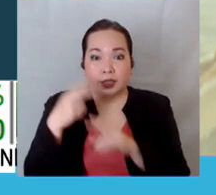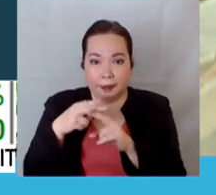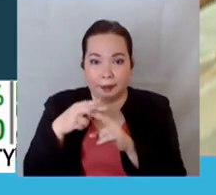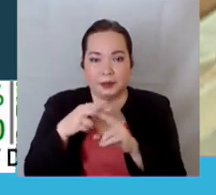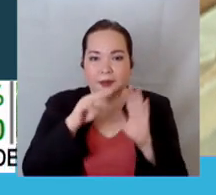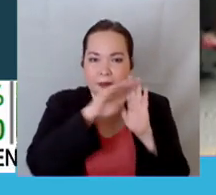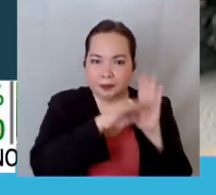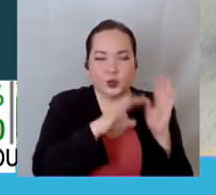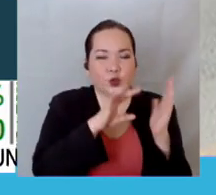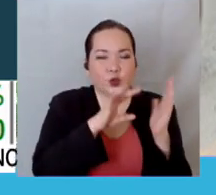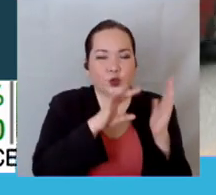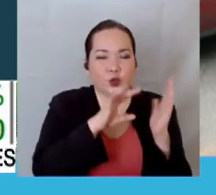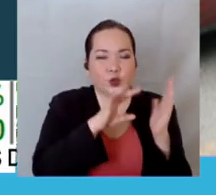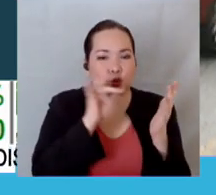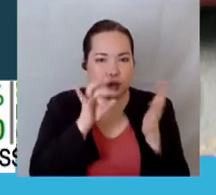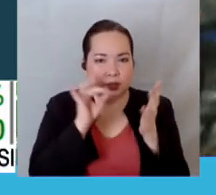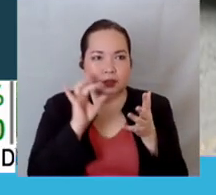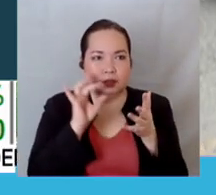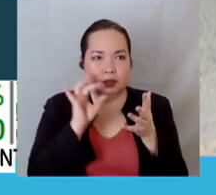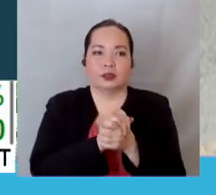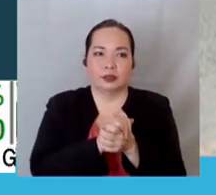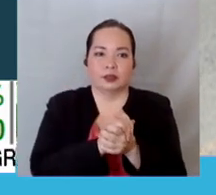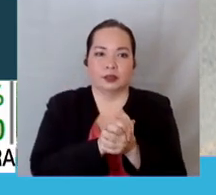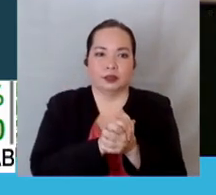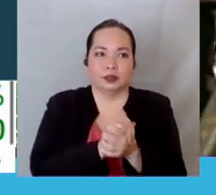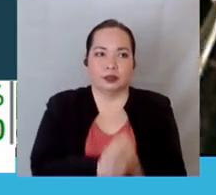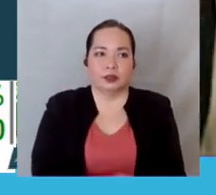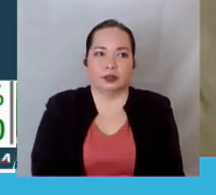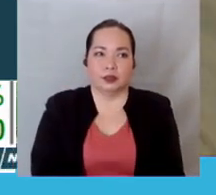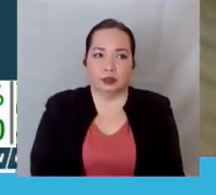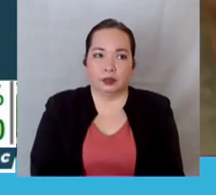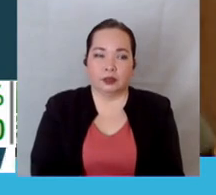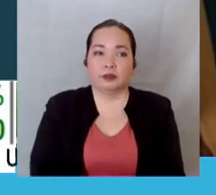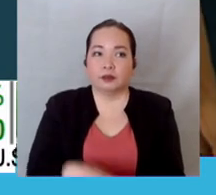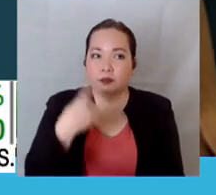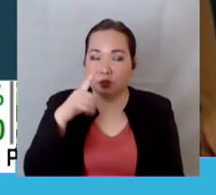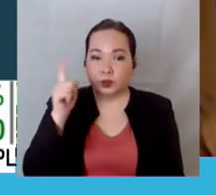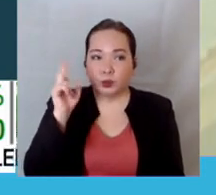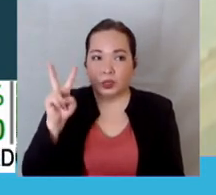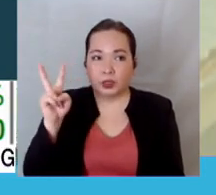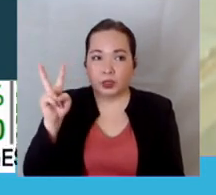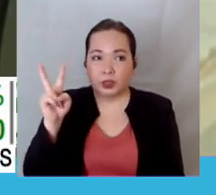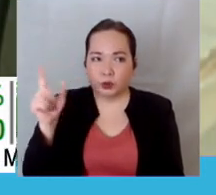next election. So gusto po namin marinig ang pulso ng mamamayang Pilipino.